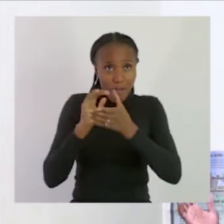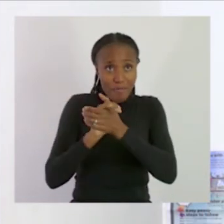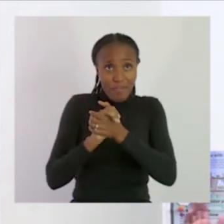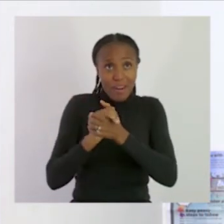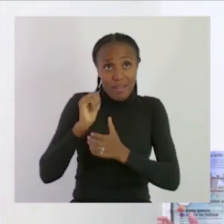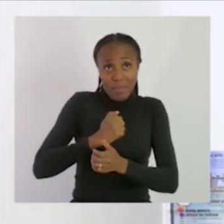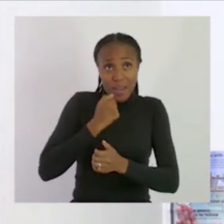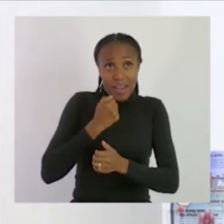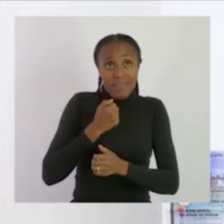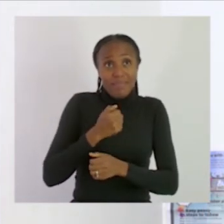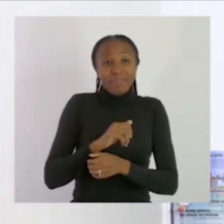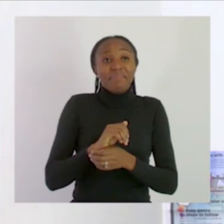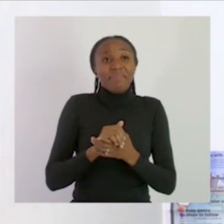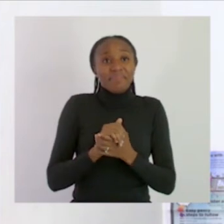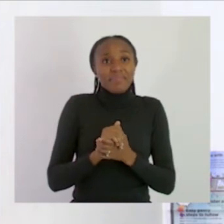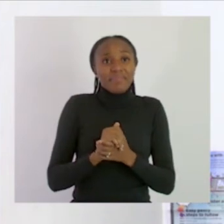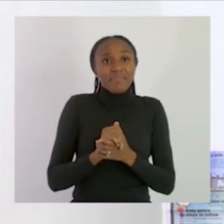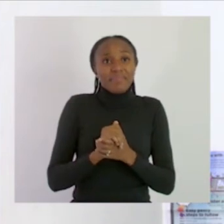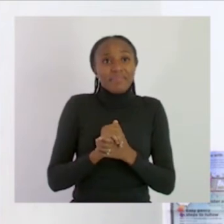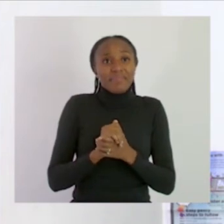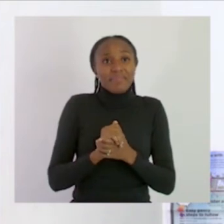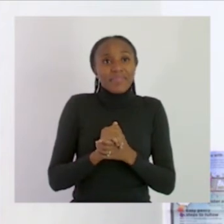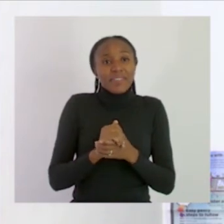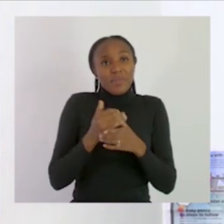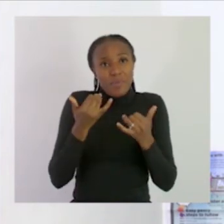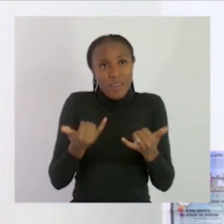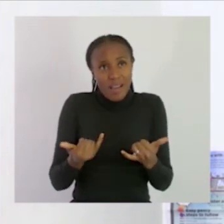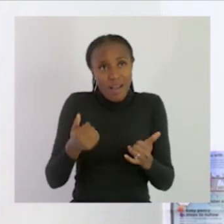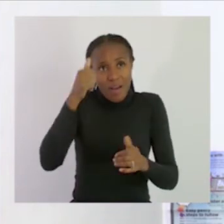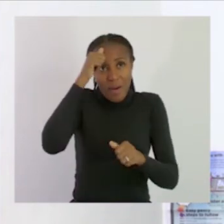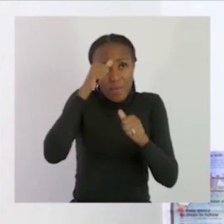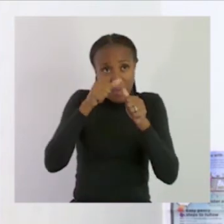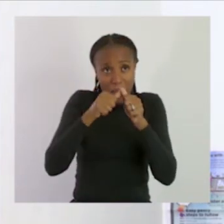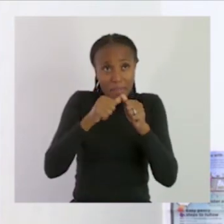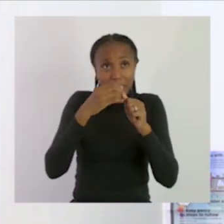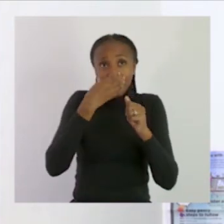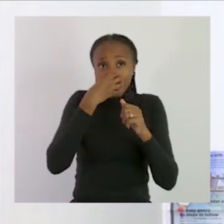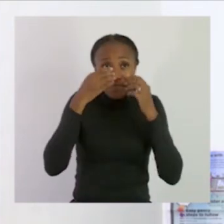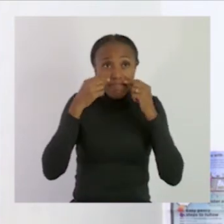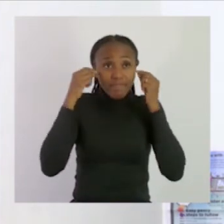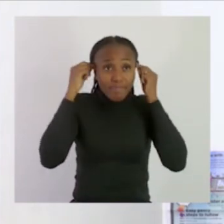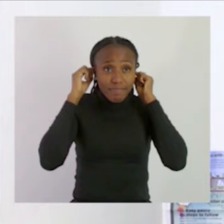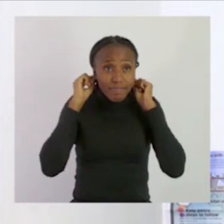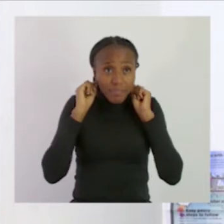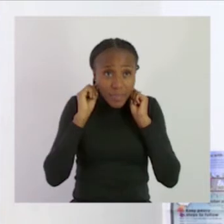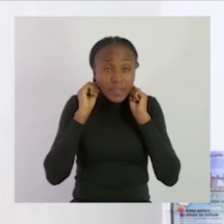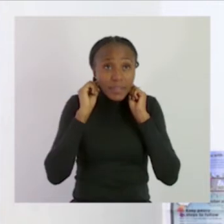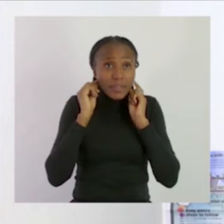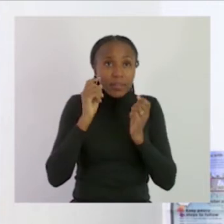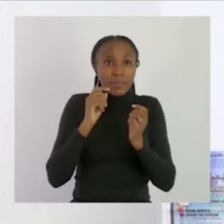Pomwene. And before everything, let's not forget to put on our mask, sanitize our